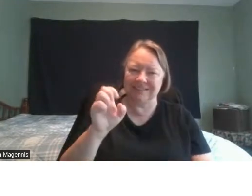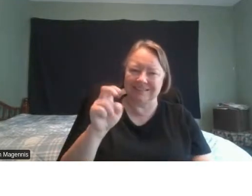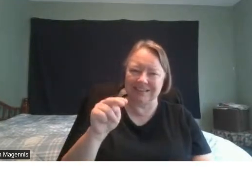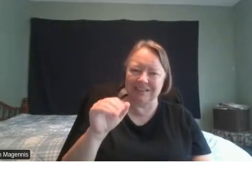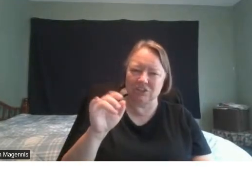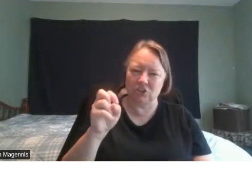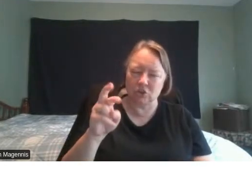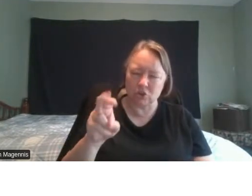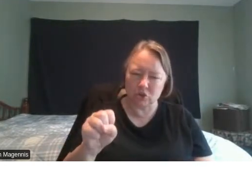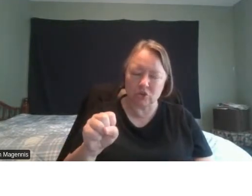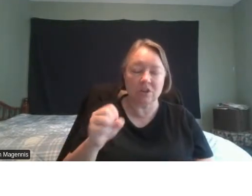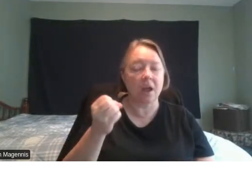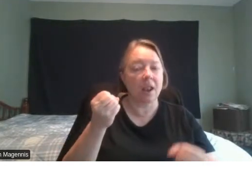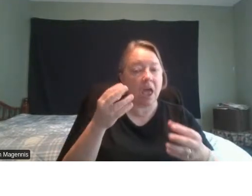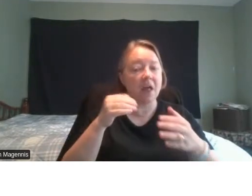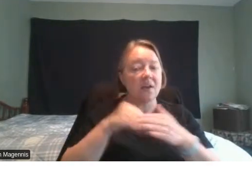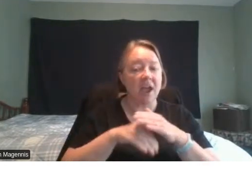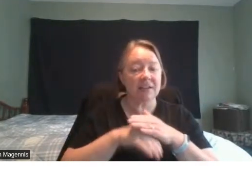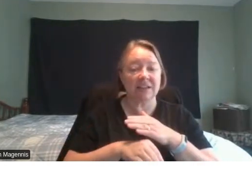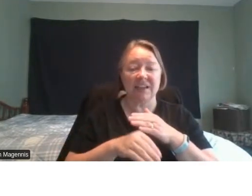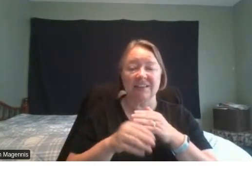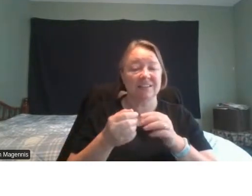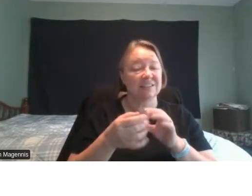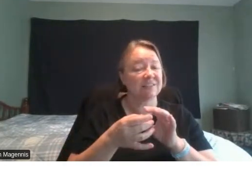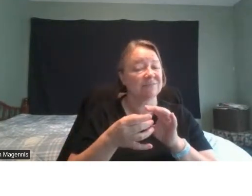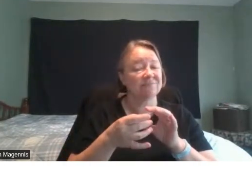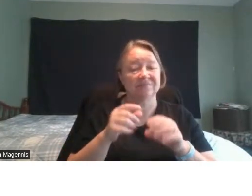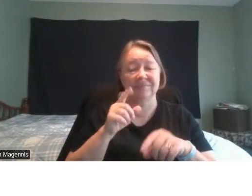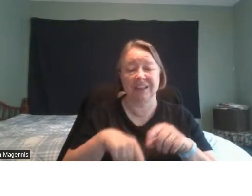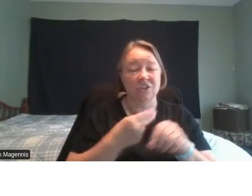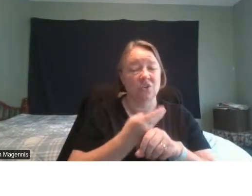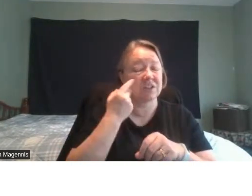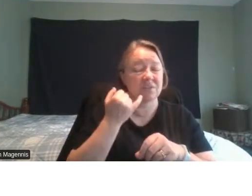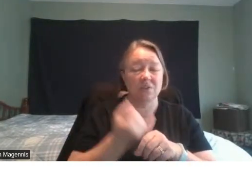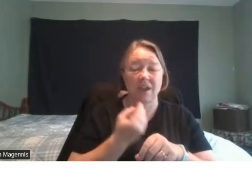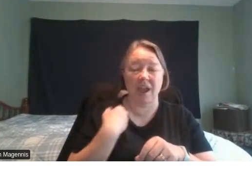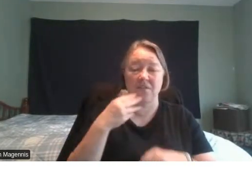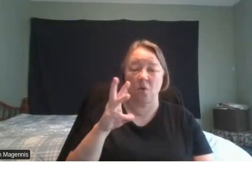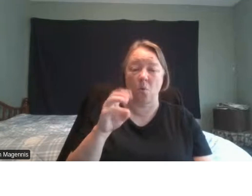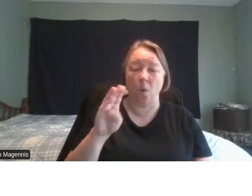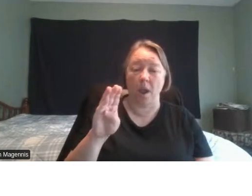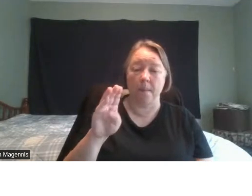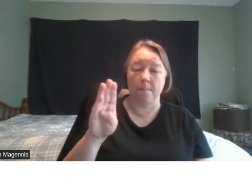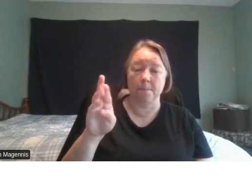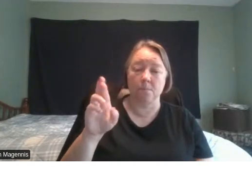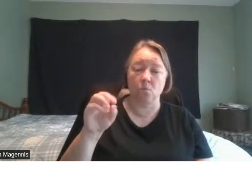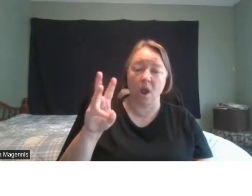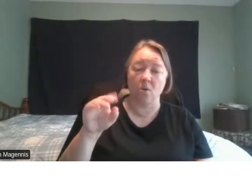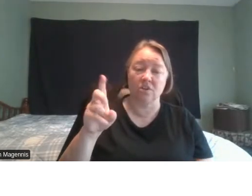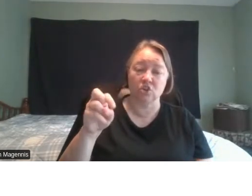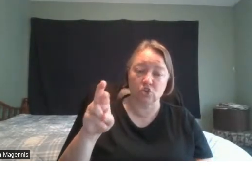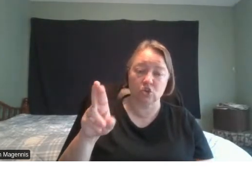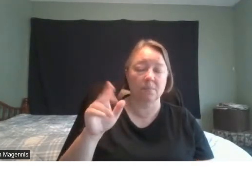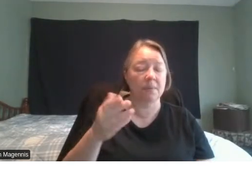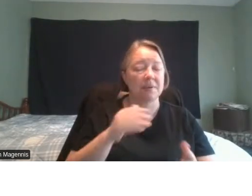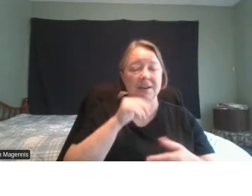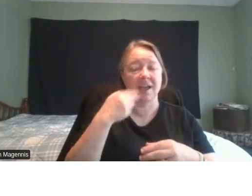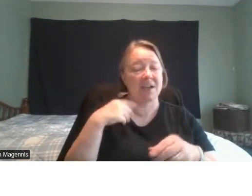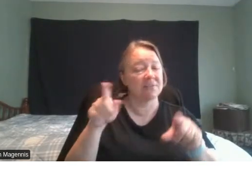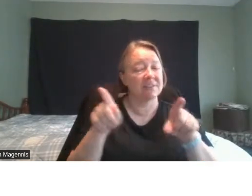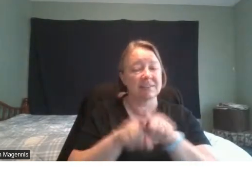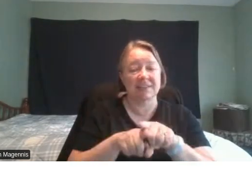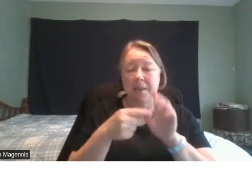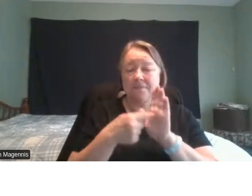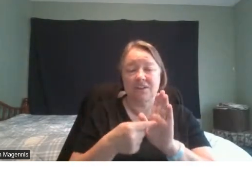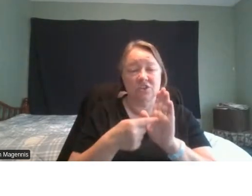access does go away when you go into like a web editor, a web browser. So it won't have the same maybe feature set, but I think a lot